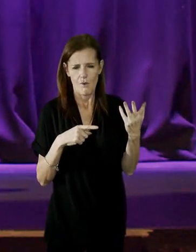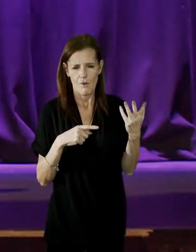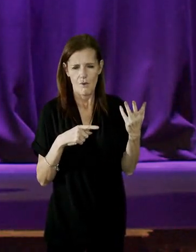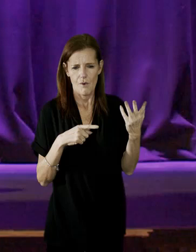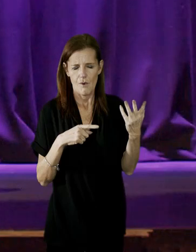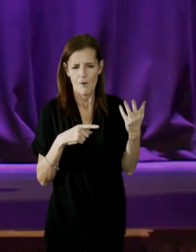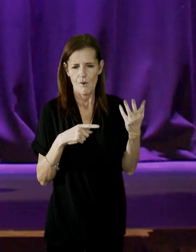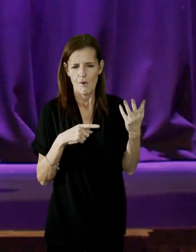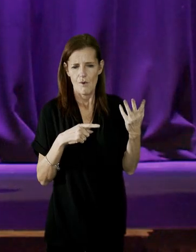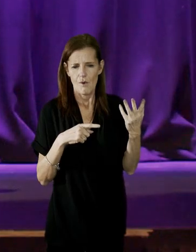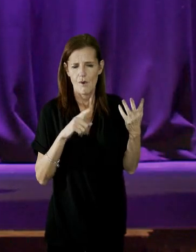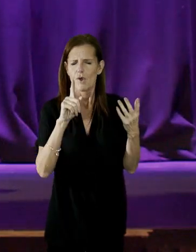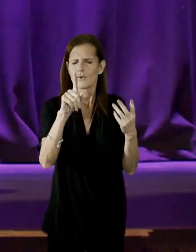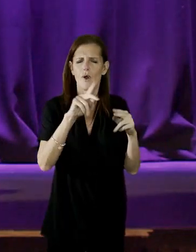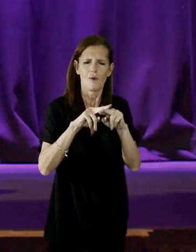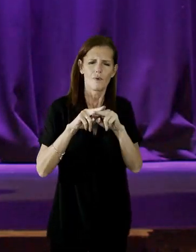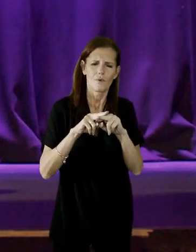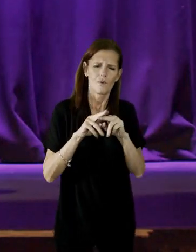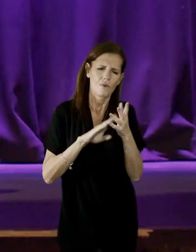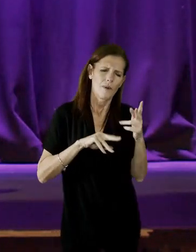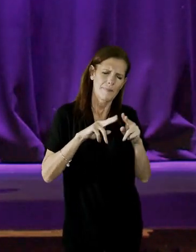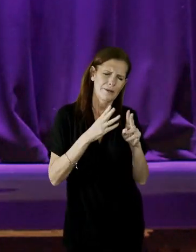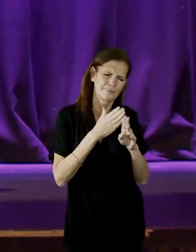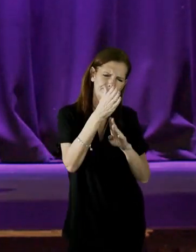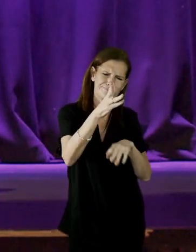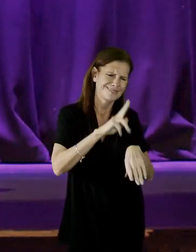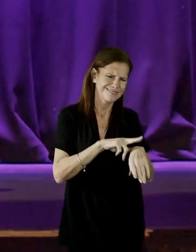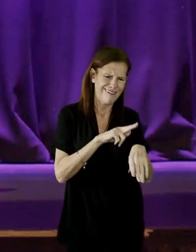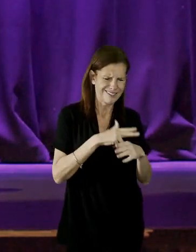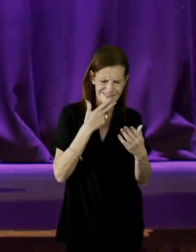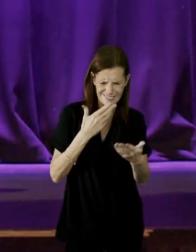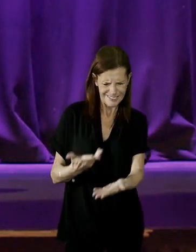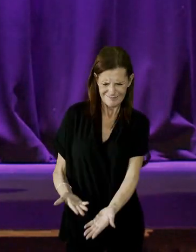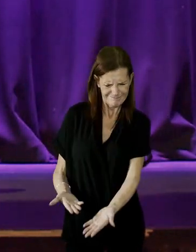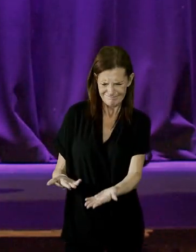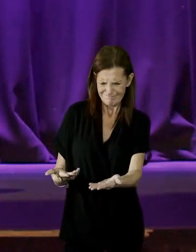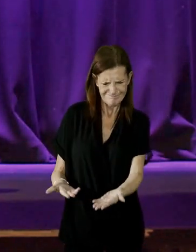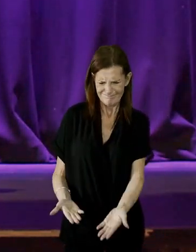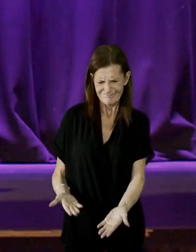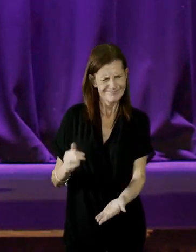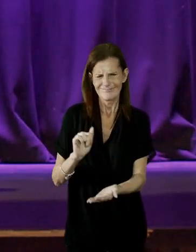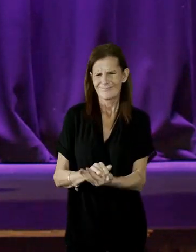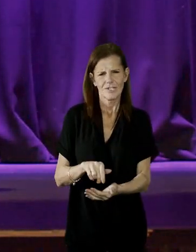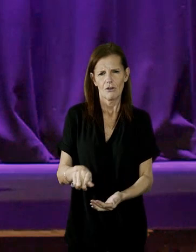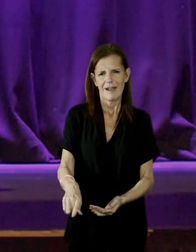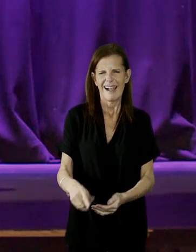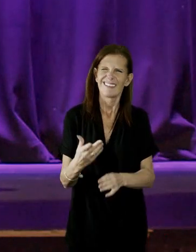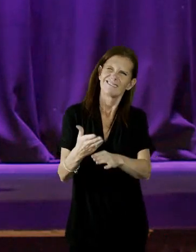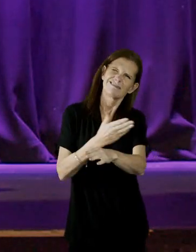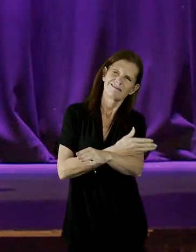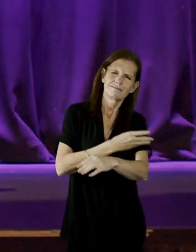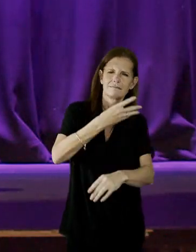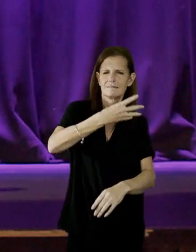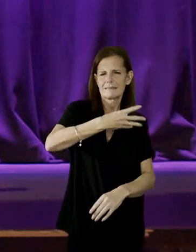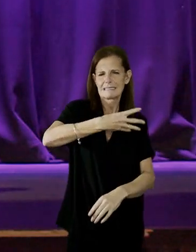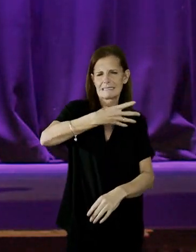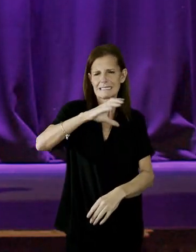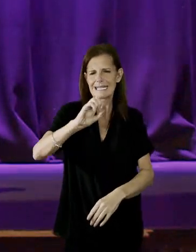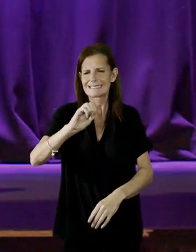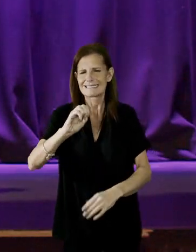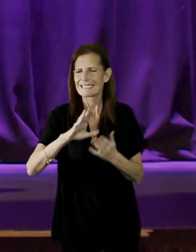they went to the doctors to run some tests and all that kind of stuff. And this was the early 90s, so there wasn't quite as much understanding